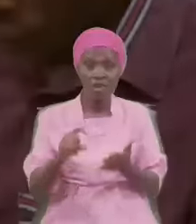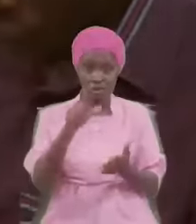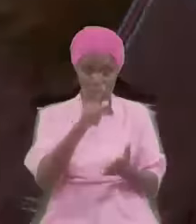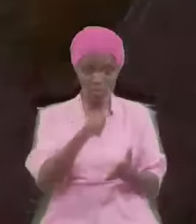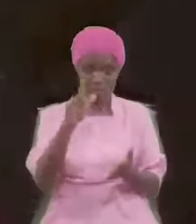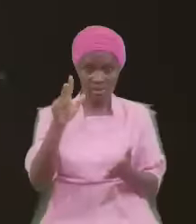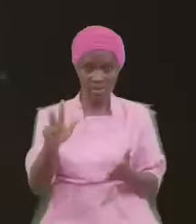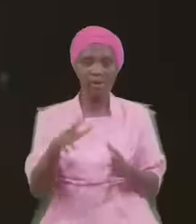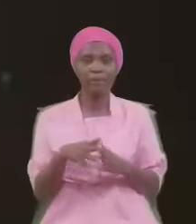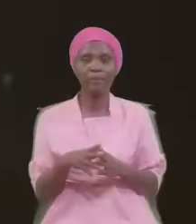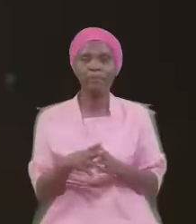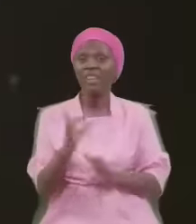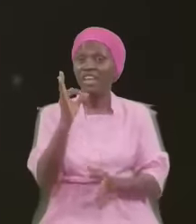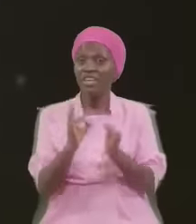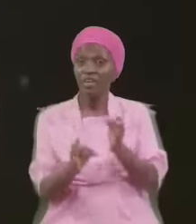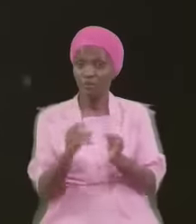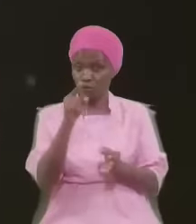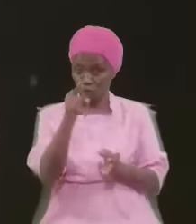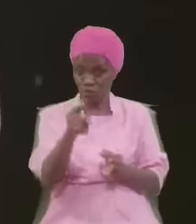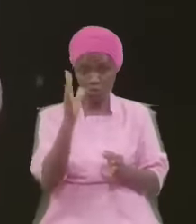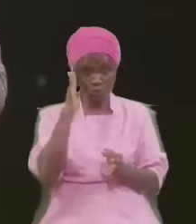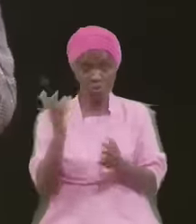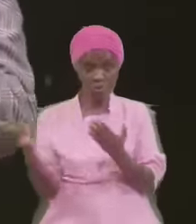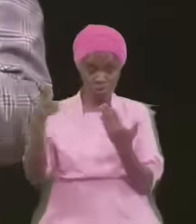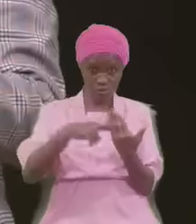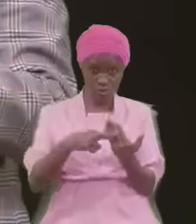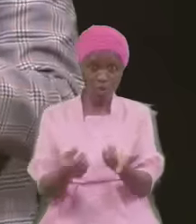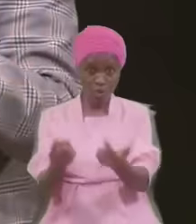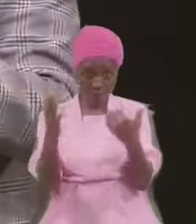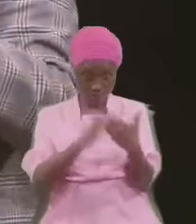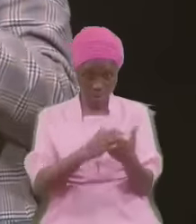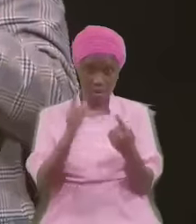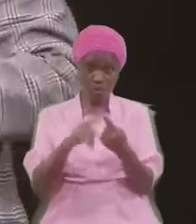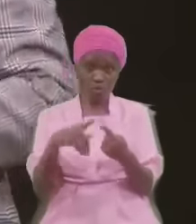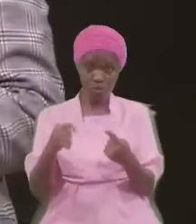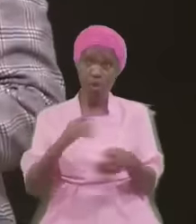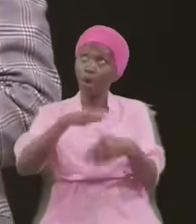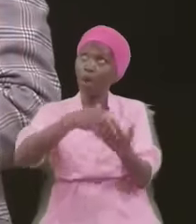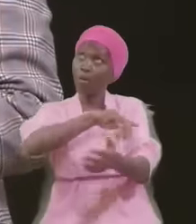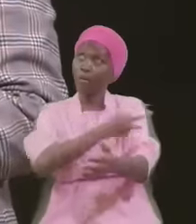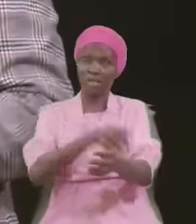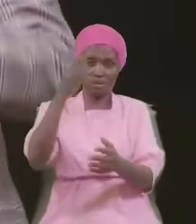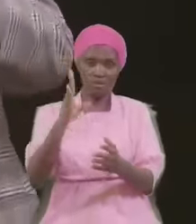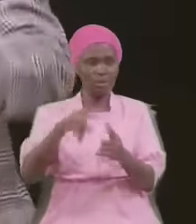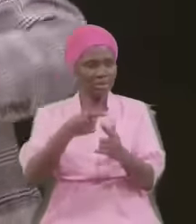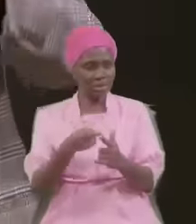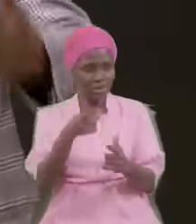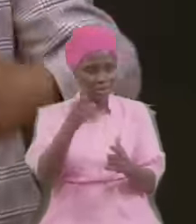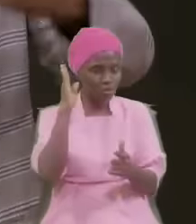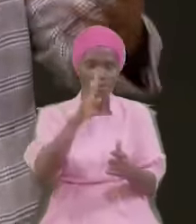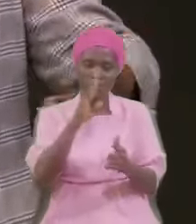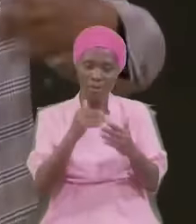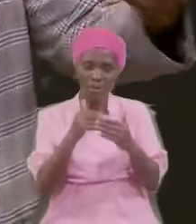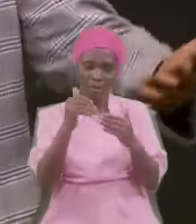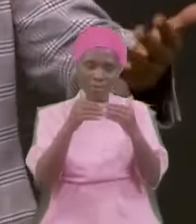verse 23, if thou return to the Almighty, thou shalt be built up. That's a